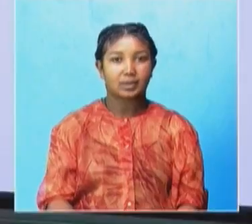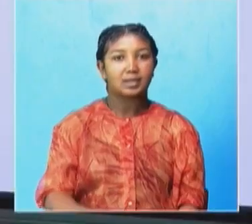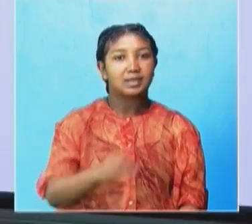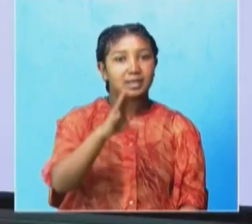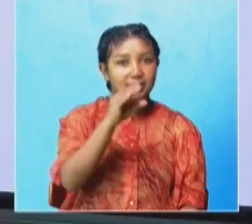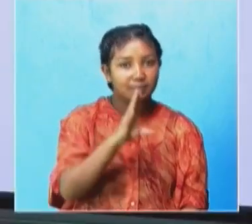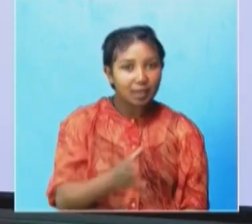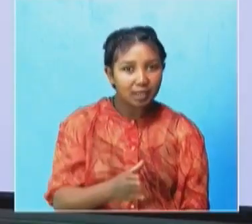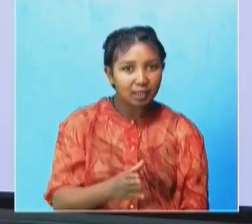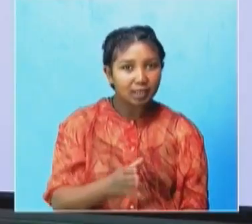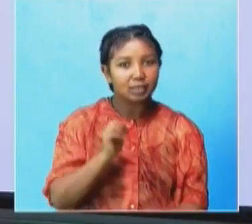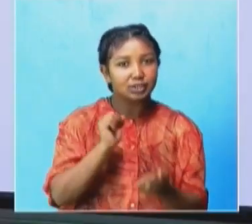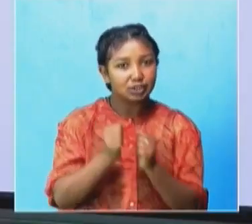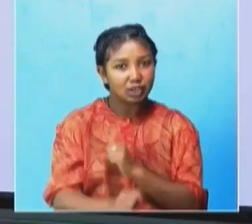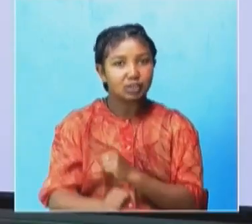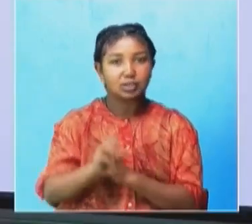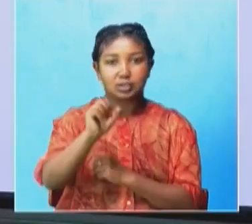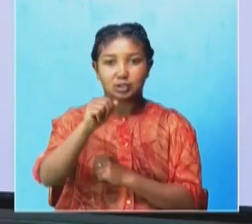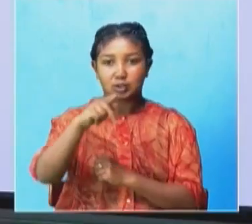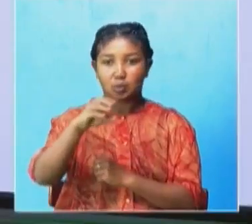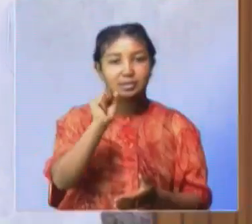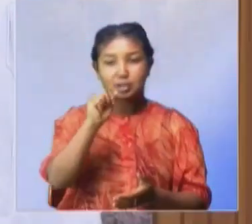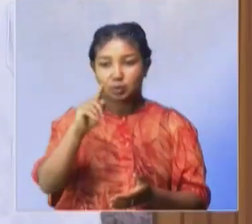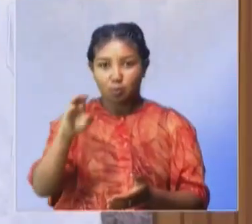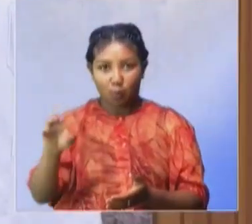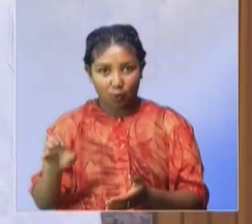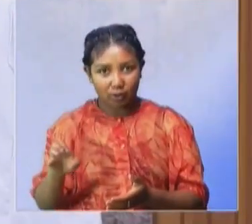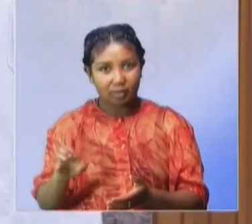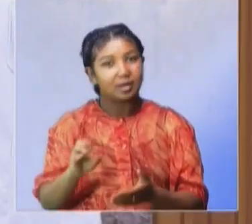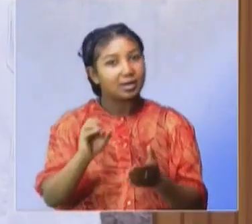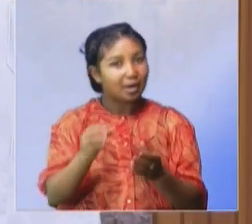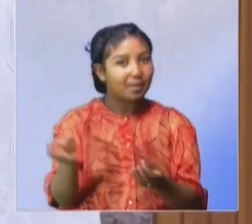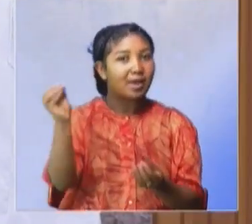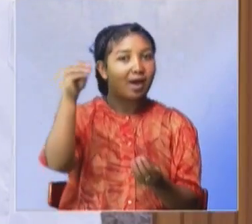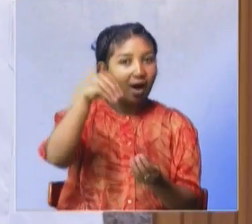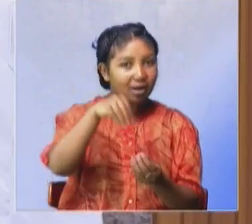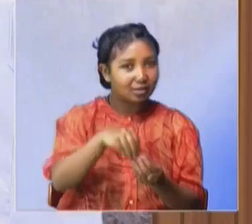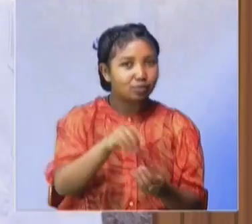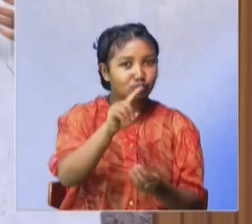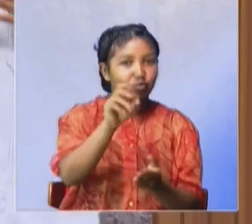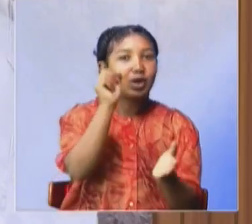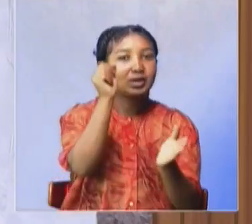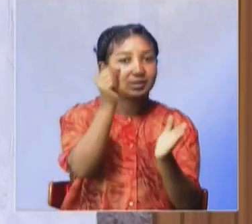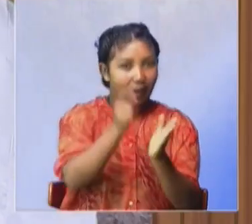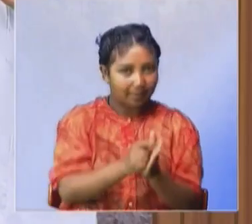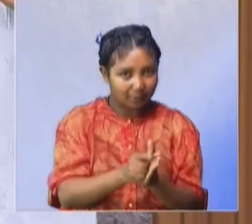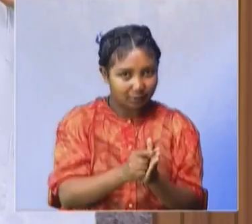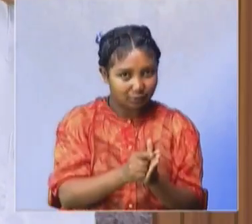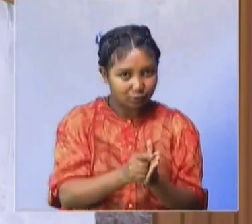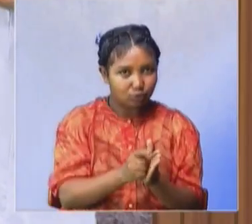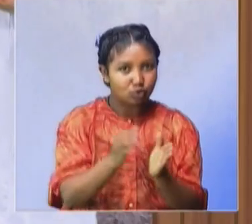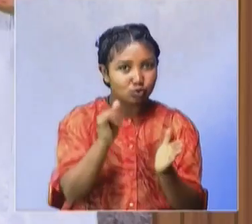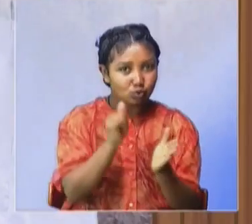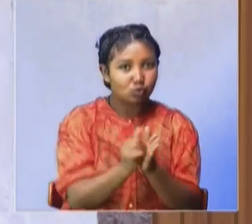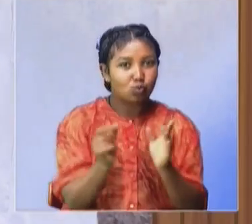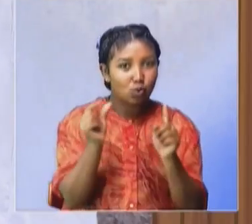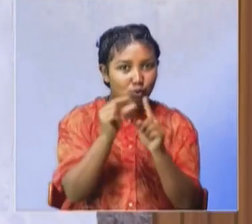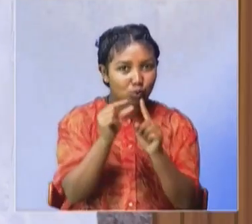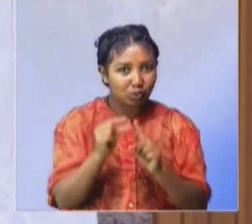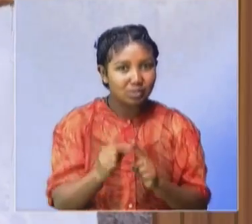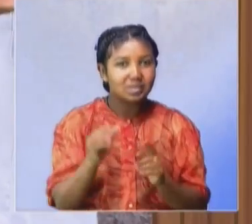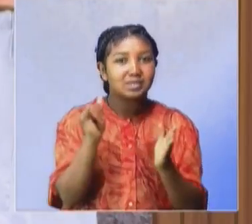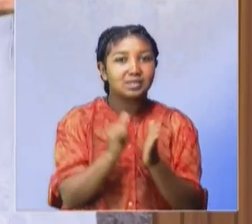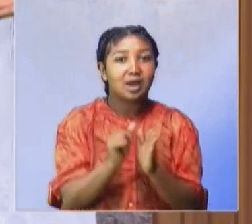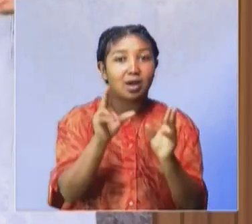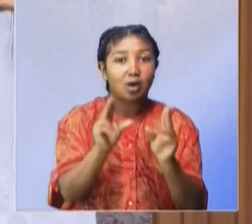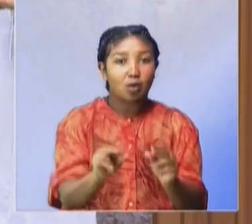Speak, spoke. Let me add, for example, those words that are